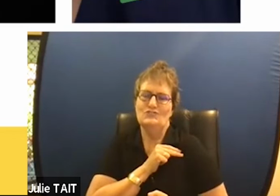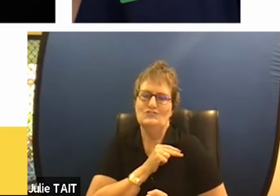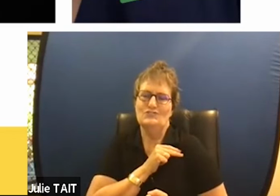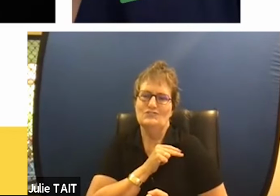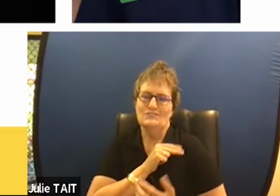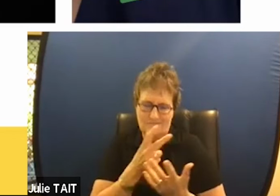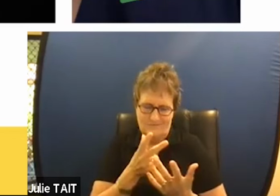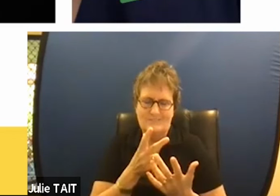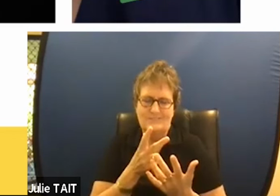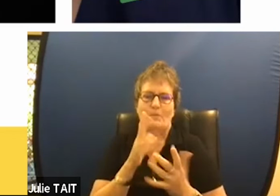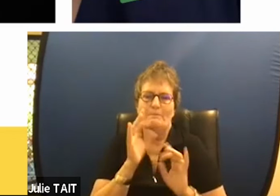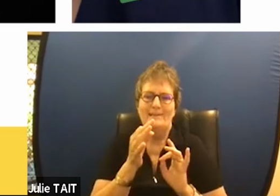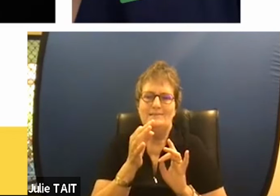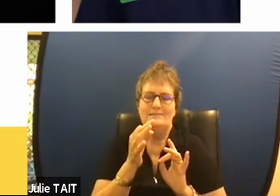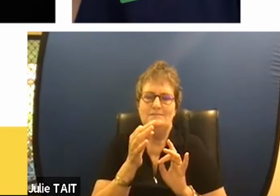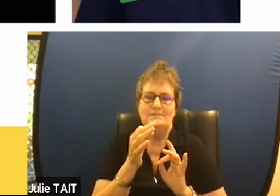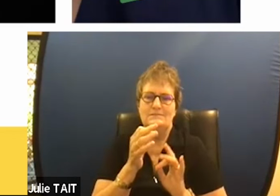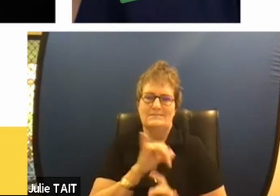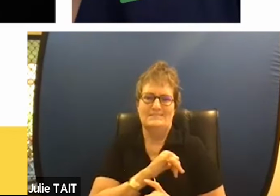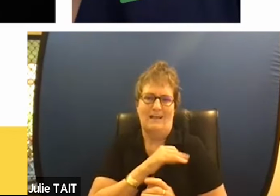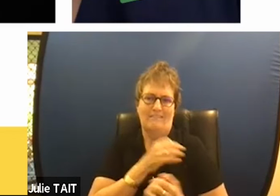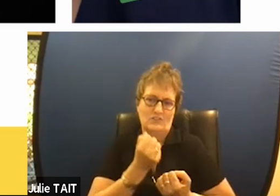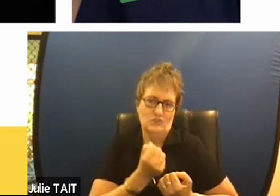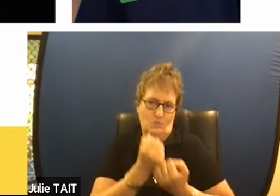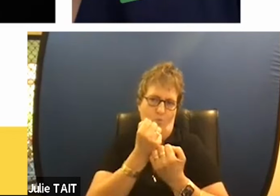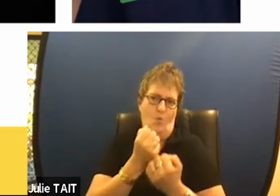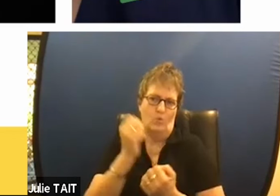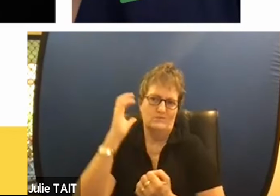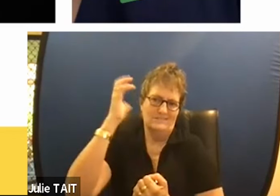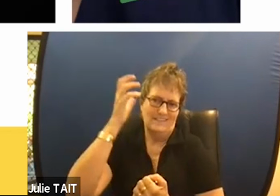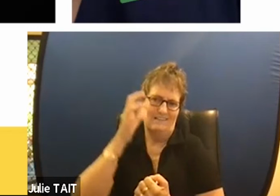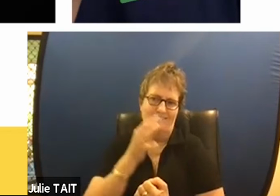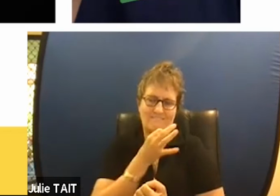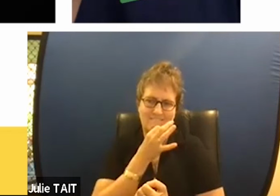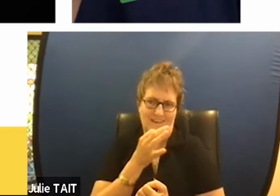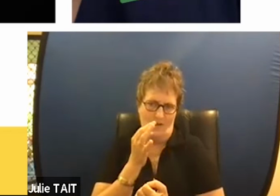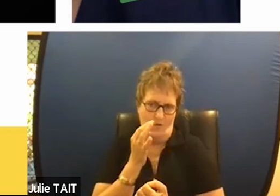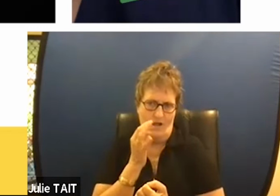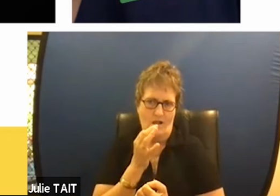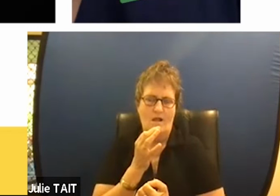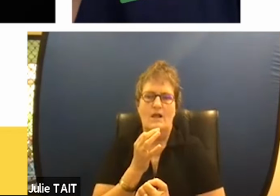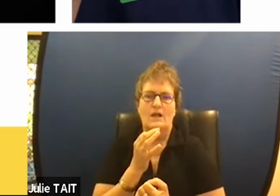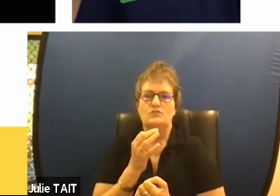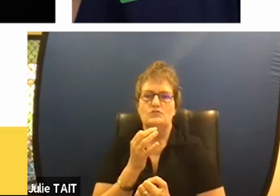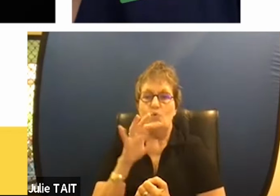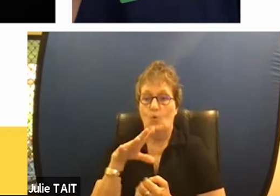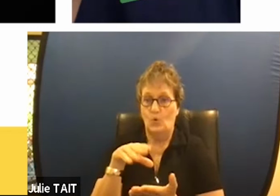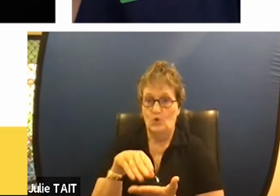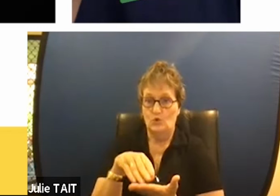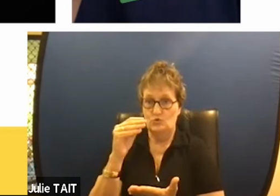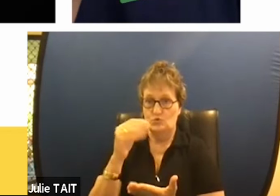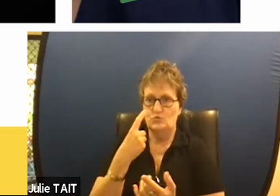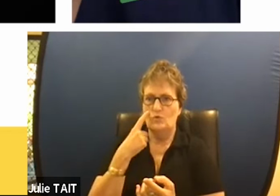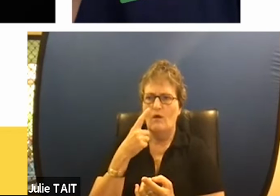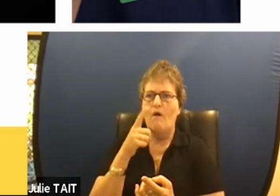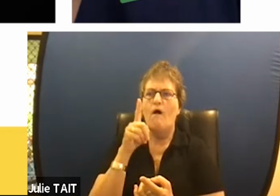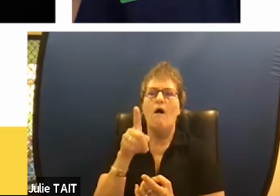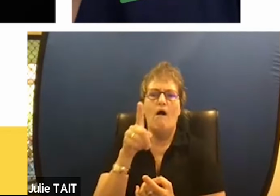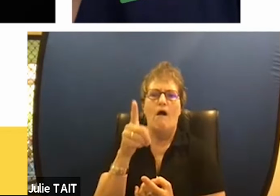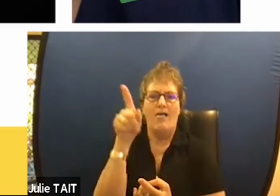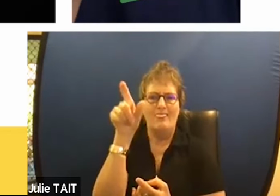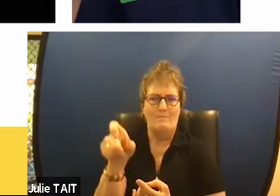to say they support the sunflower. And so they can also be identified by students who might feel as though they need to reach out for a little bit